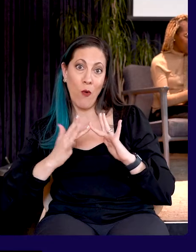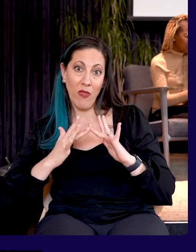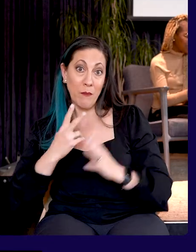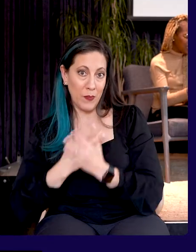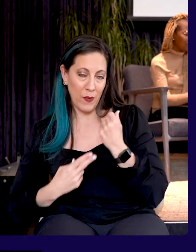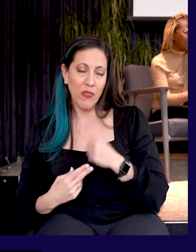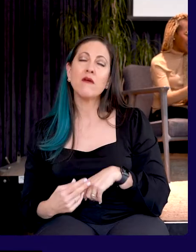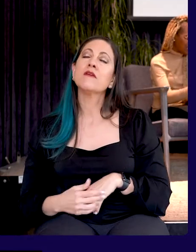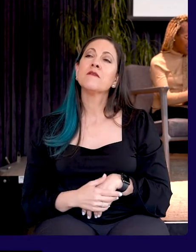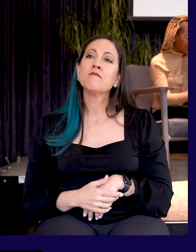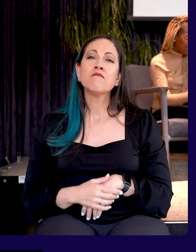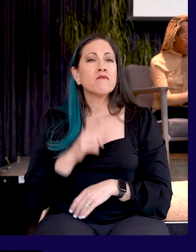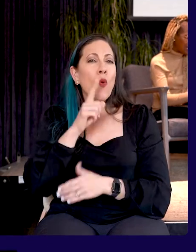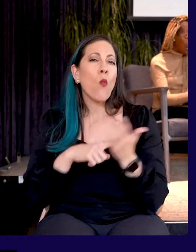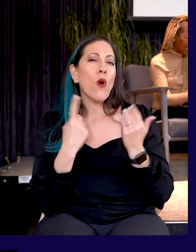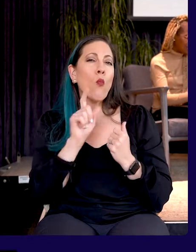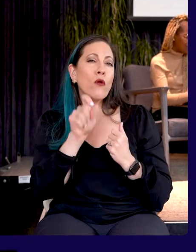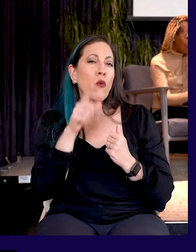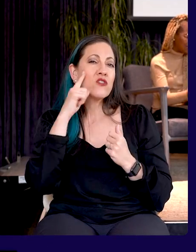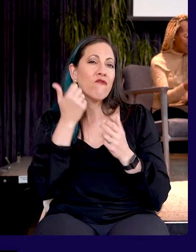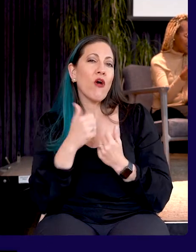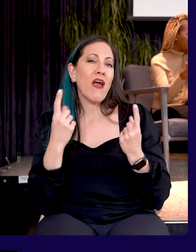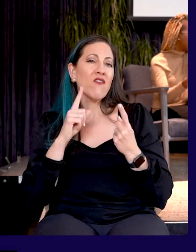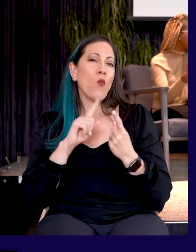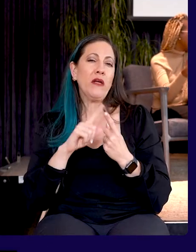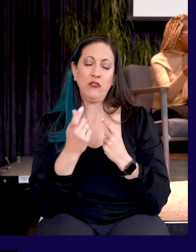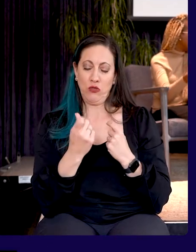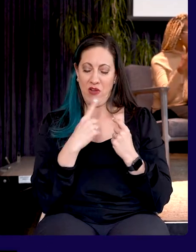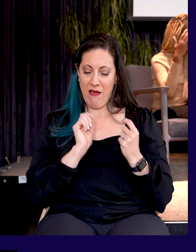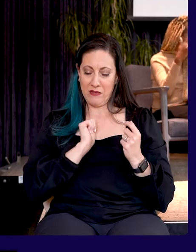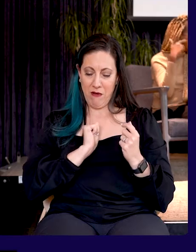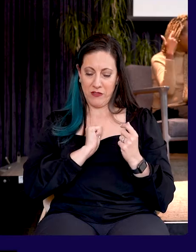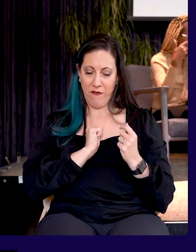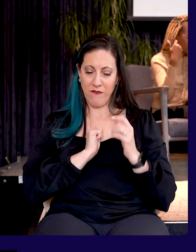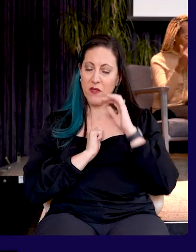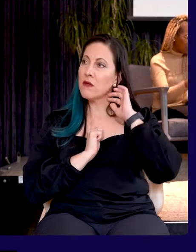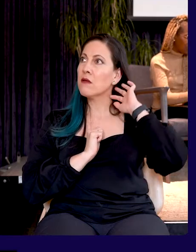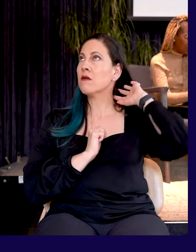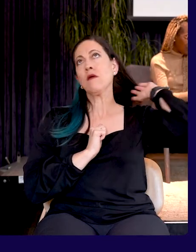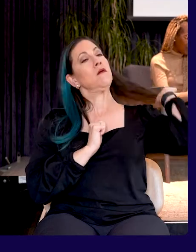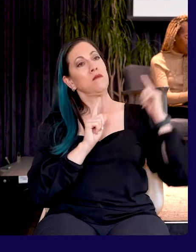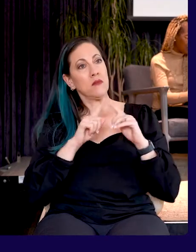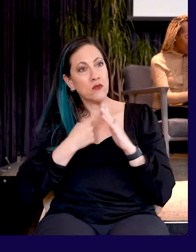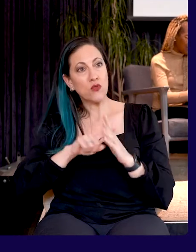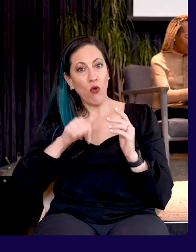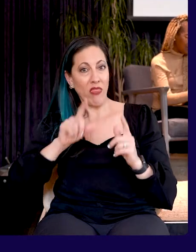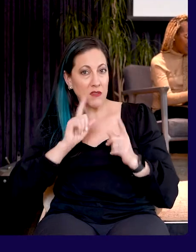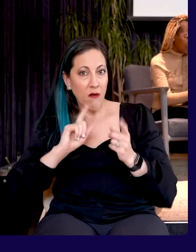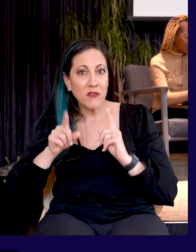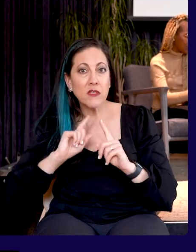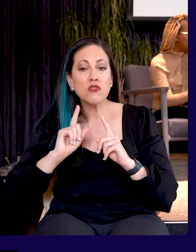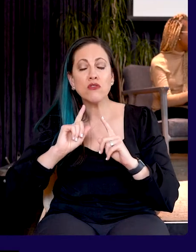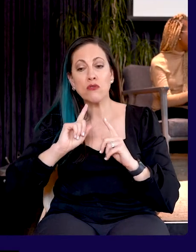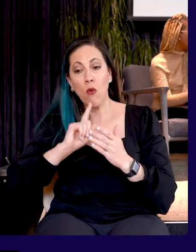big question for anybody out there today to ask themselves, just to get this conversation going about what they think